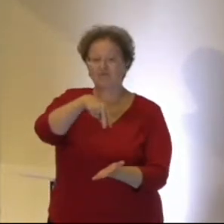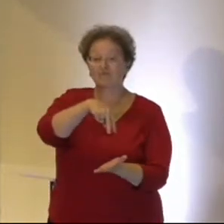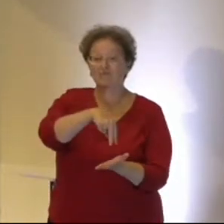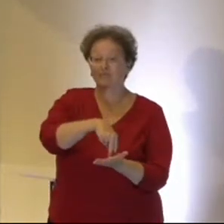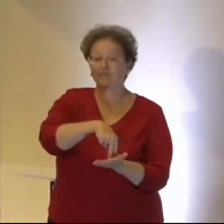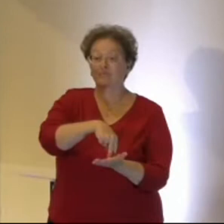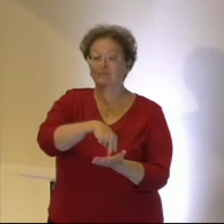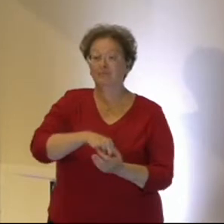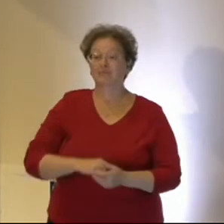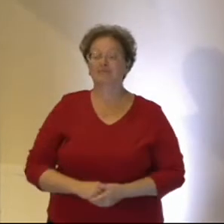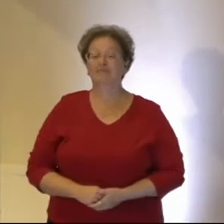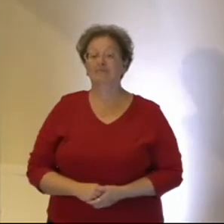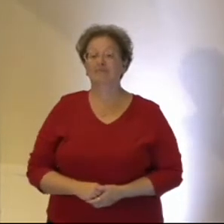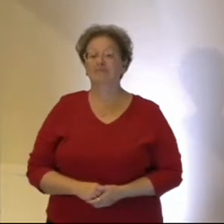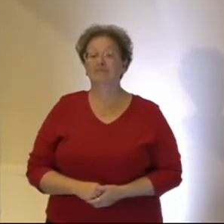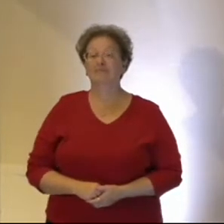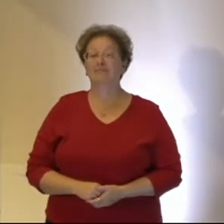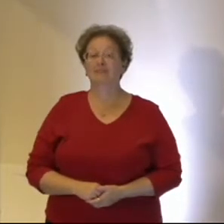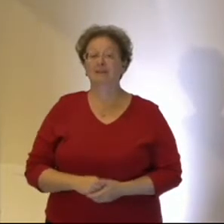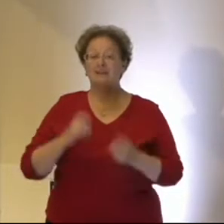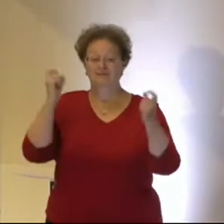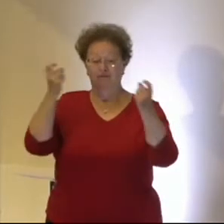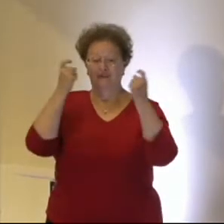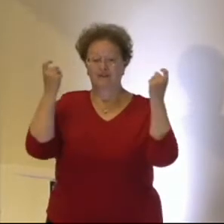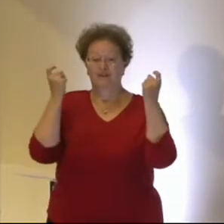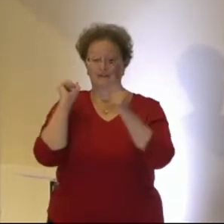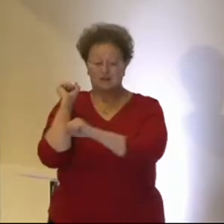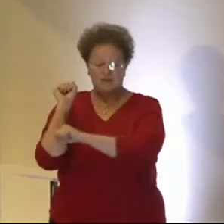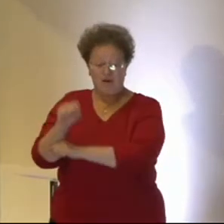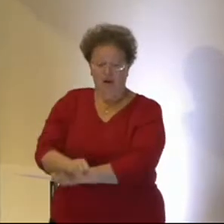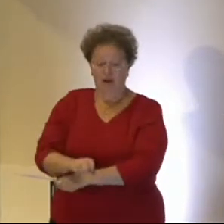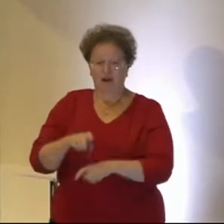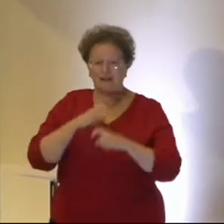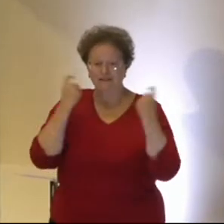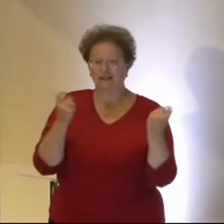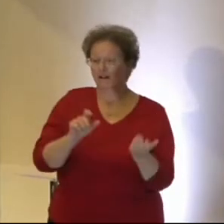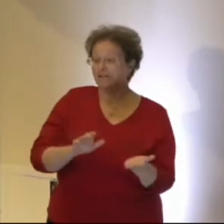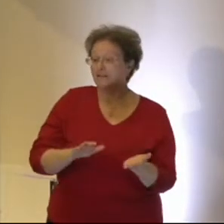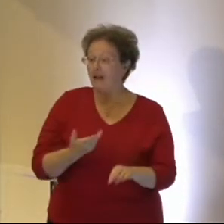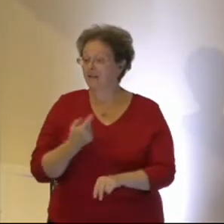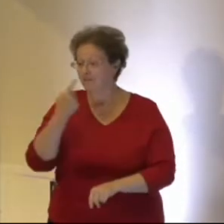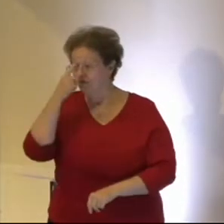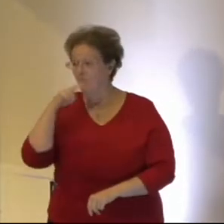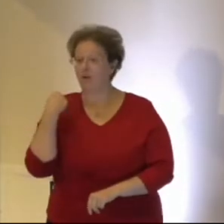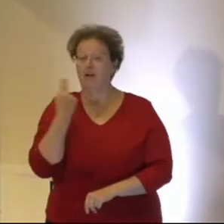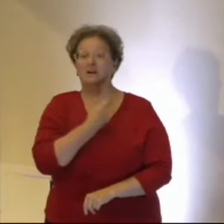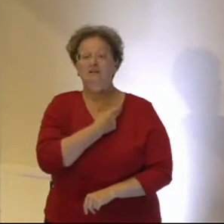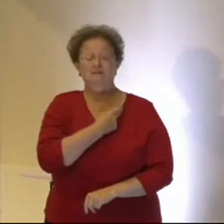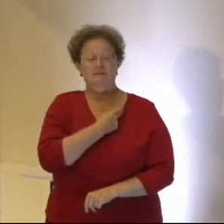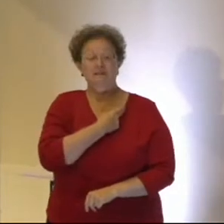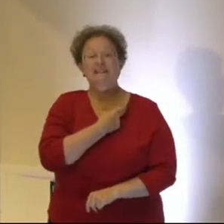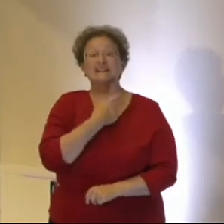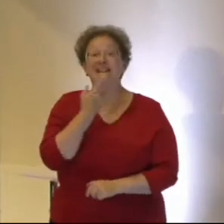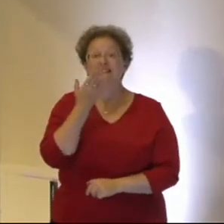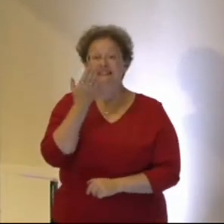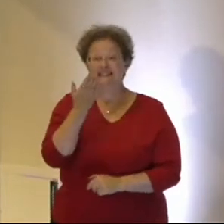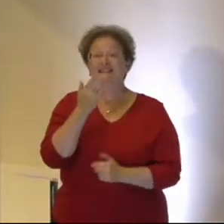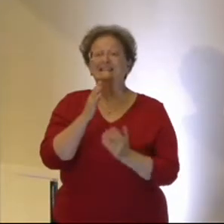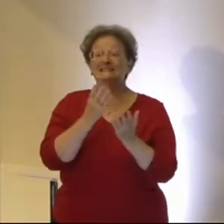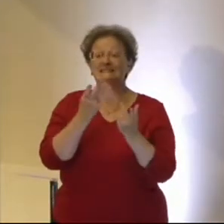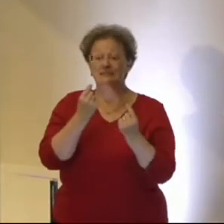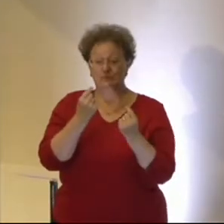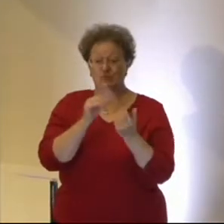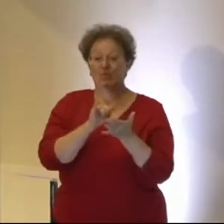the dugout to win the victory over sin and death for us. Those are the good works Jesus did to save